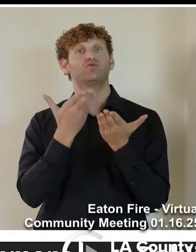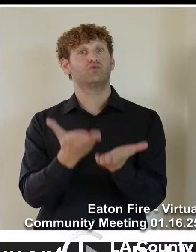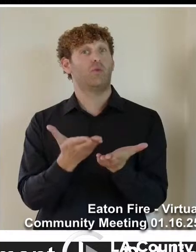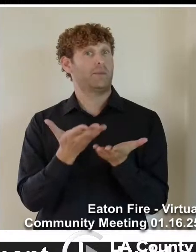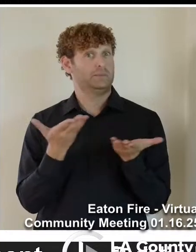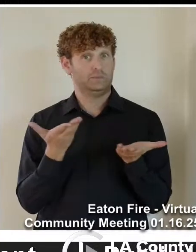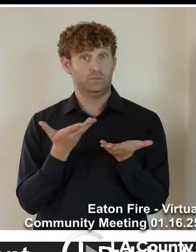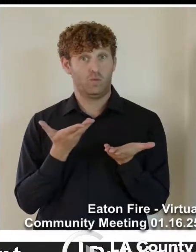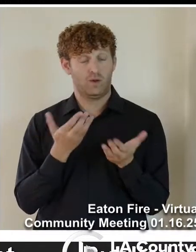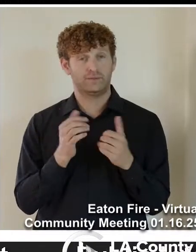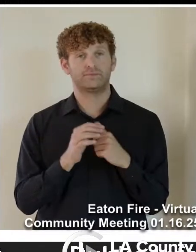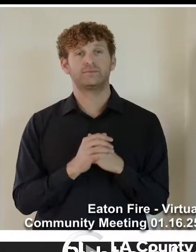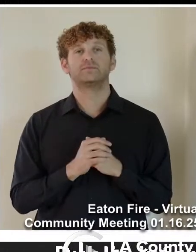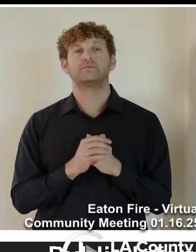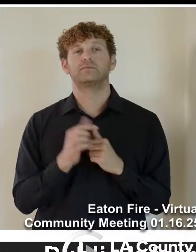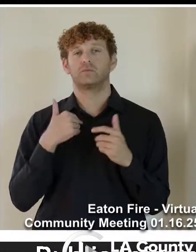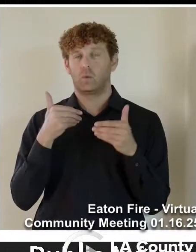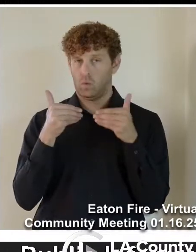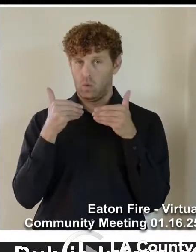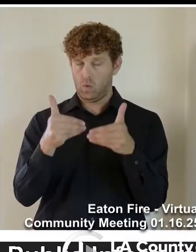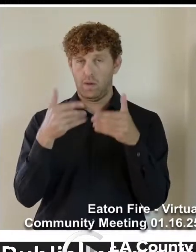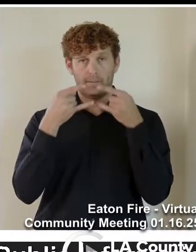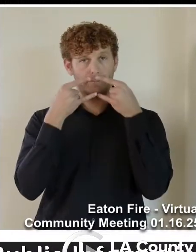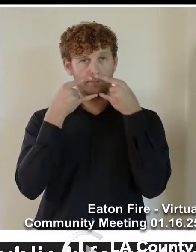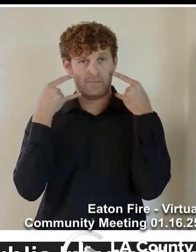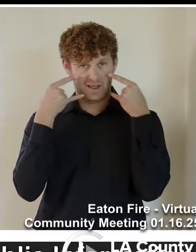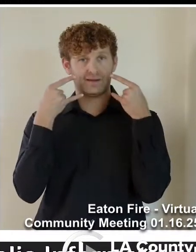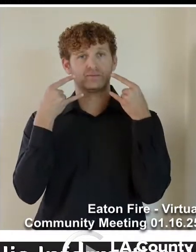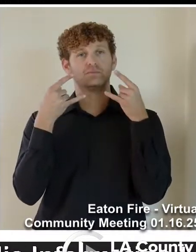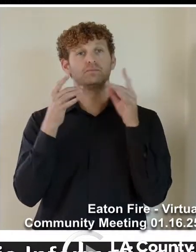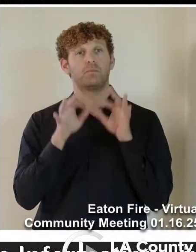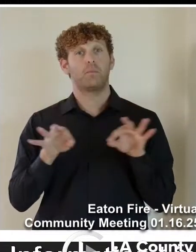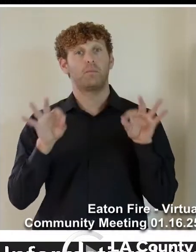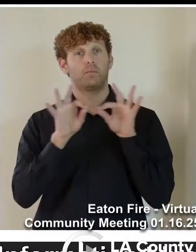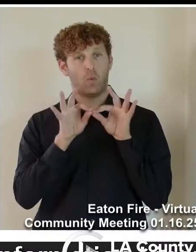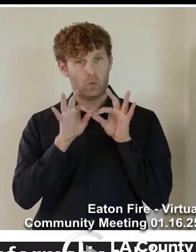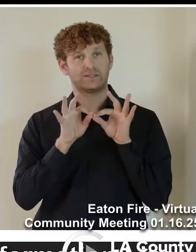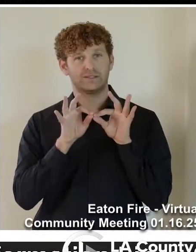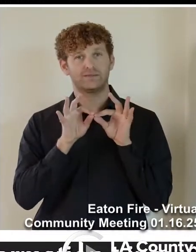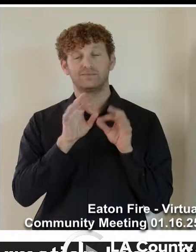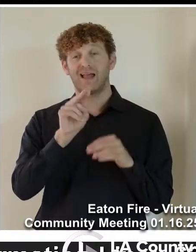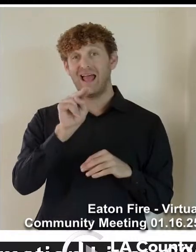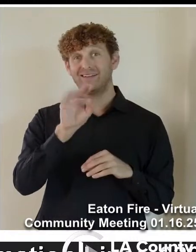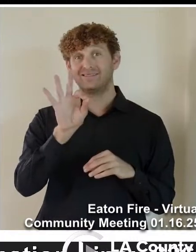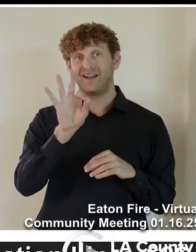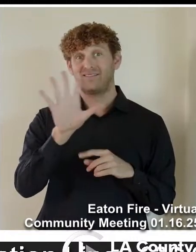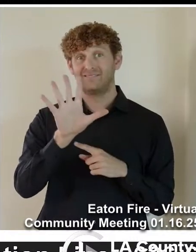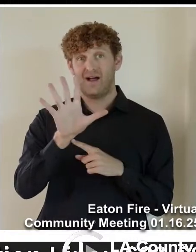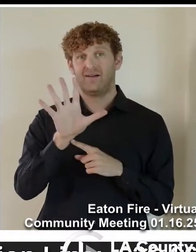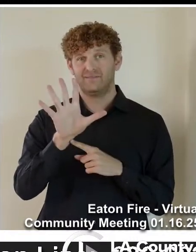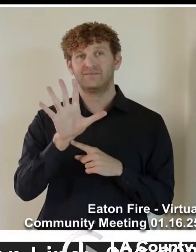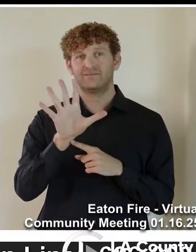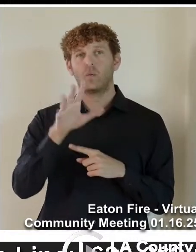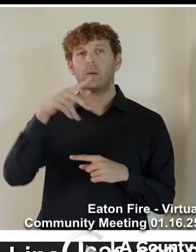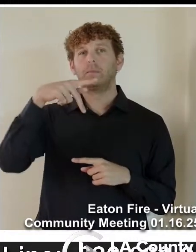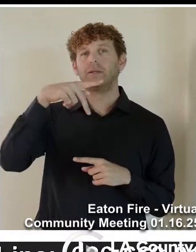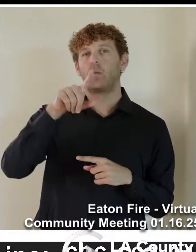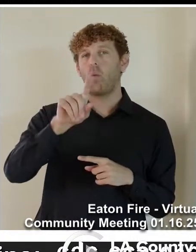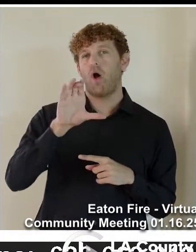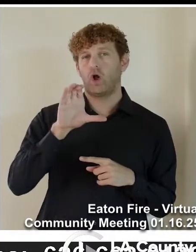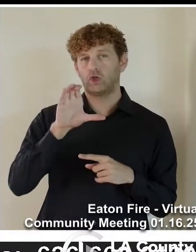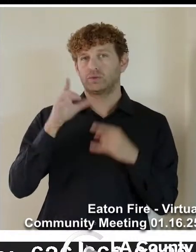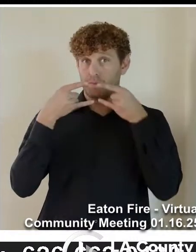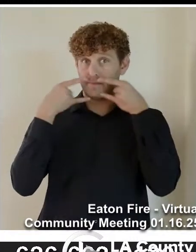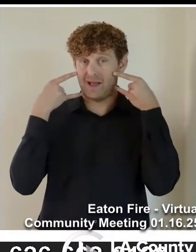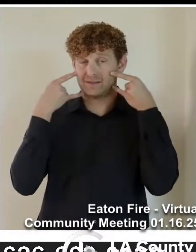go ahead and wear a mask, a well-fitted N95 or P100 mask. I would highly recommend,